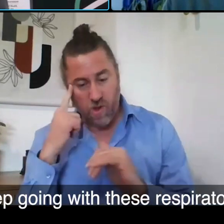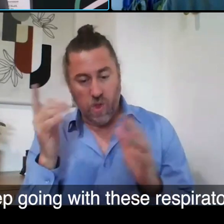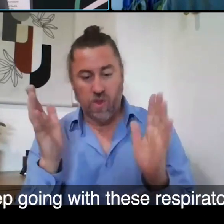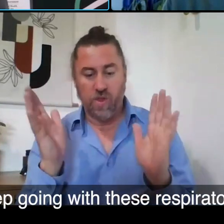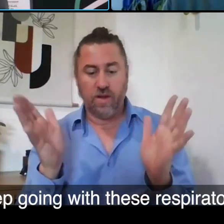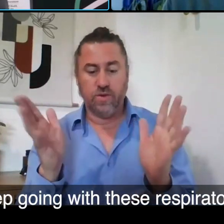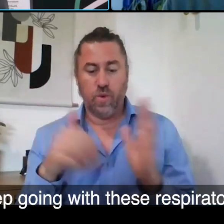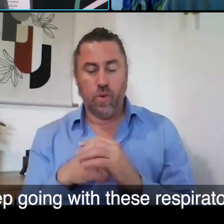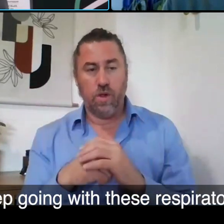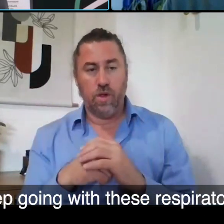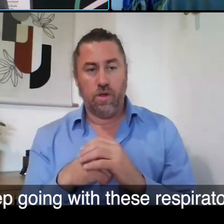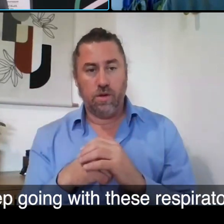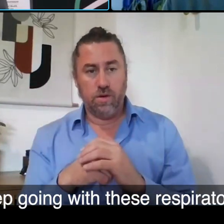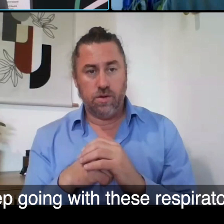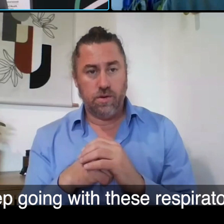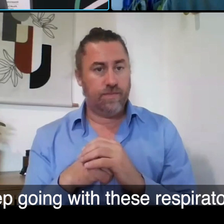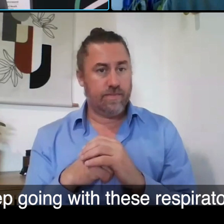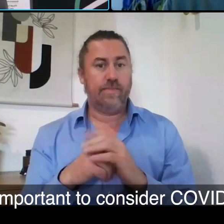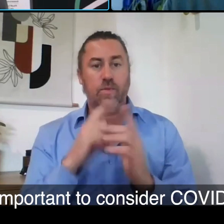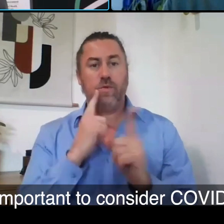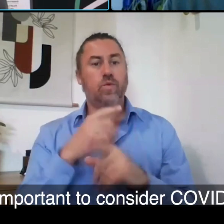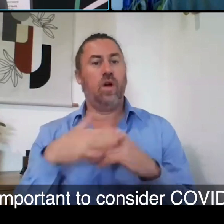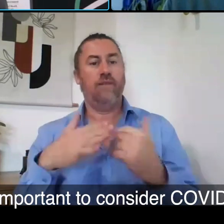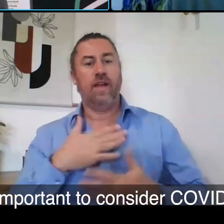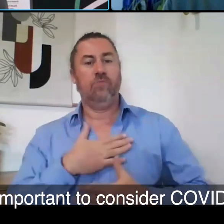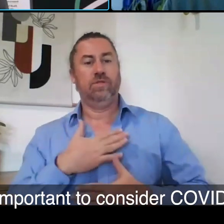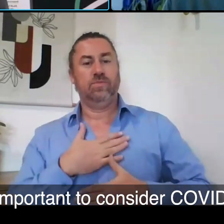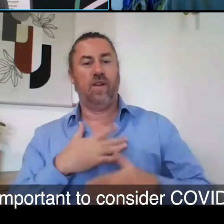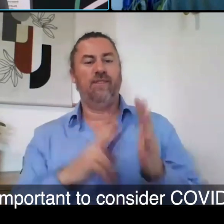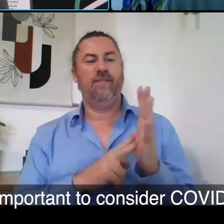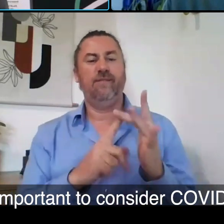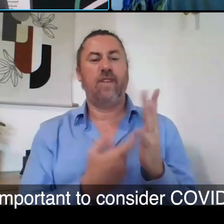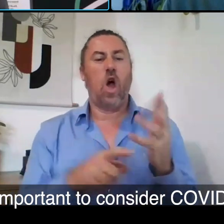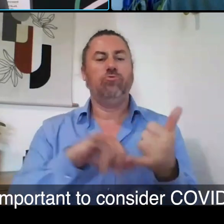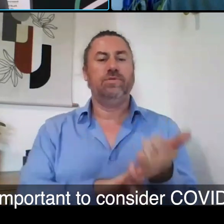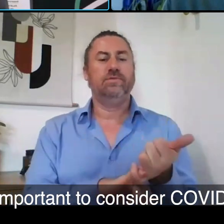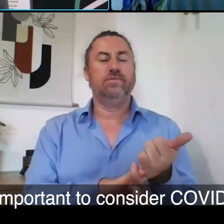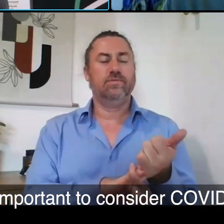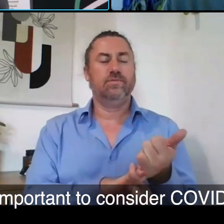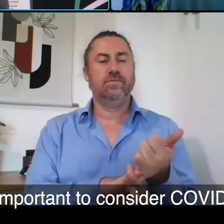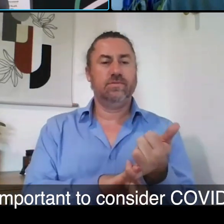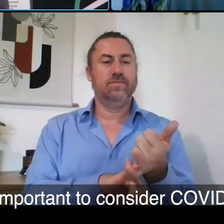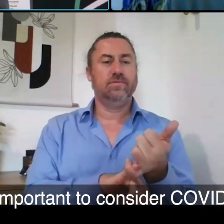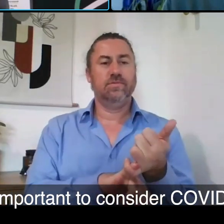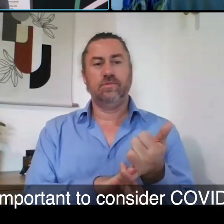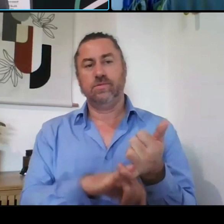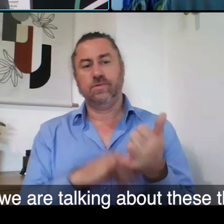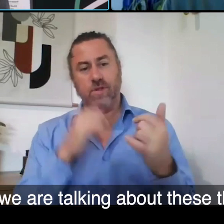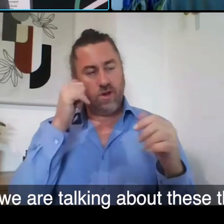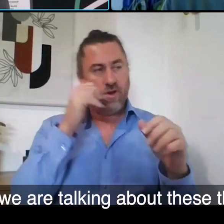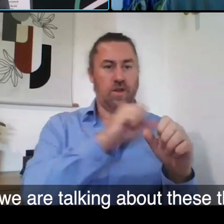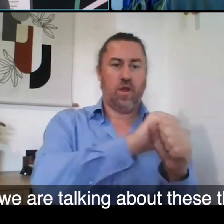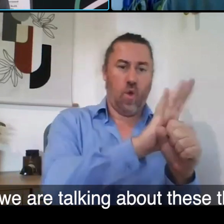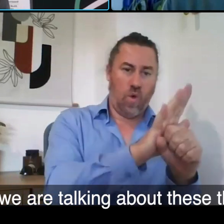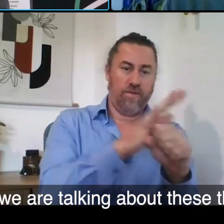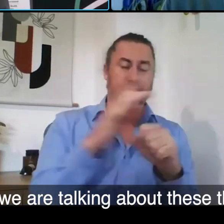We will keep going with these respiratory viruses. I think it's important to consider COVID and RSV when